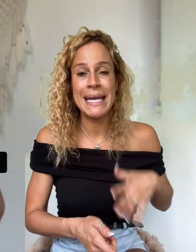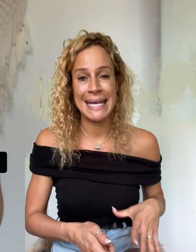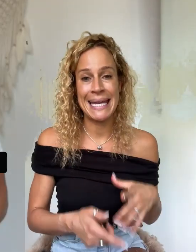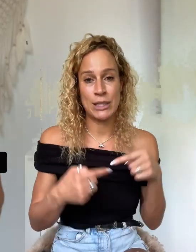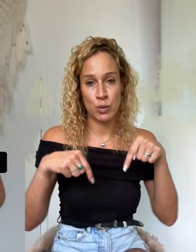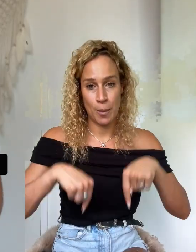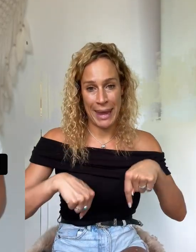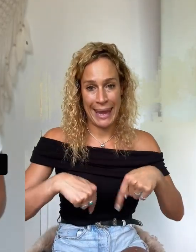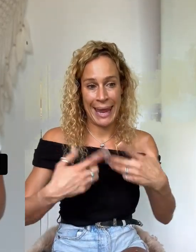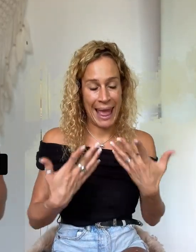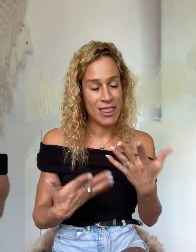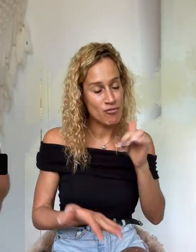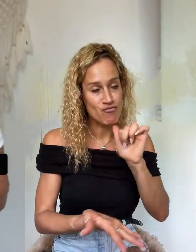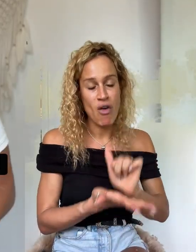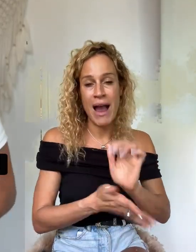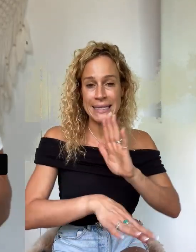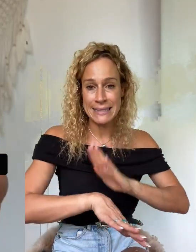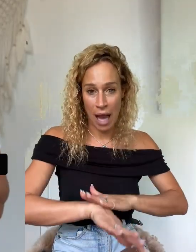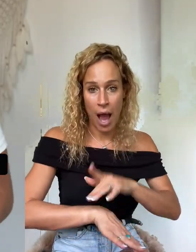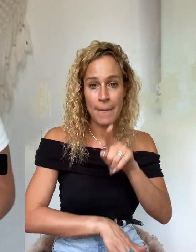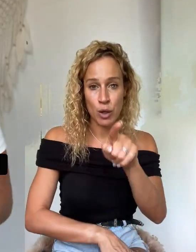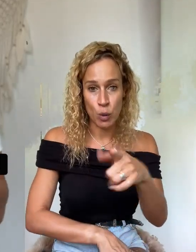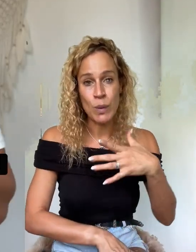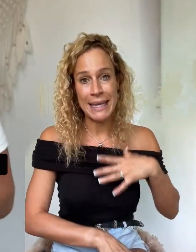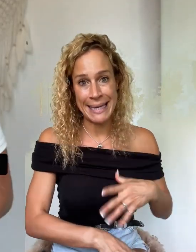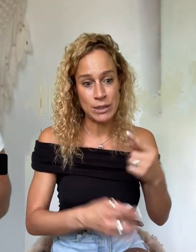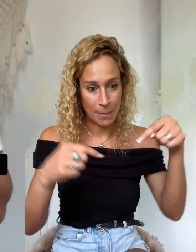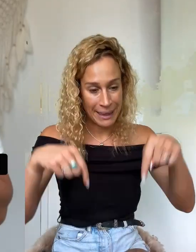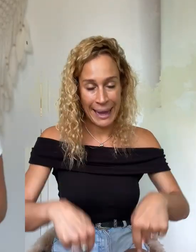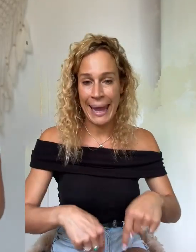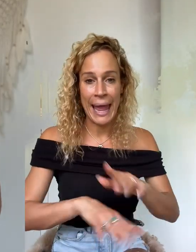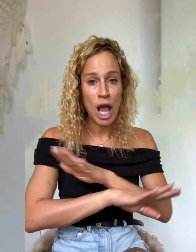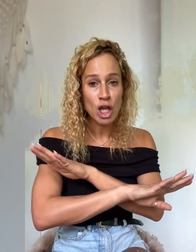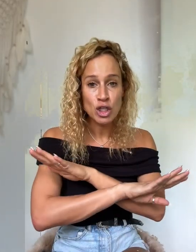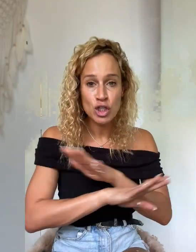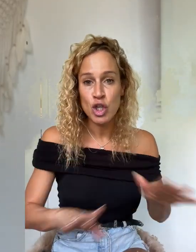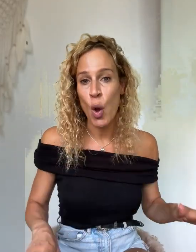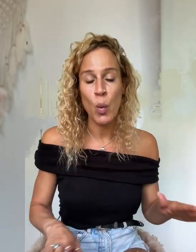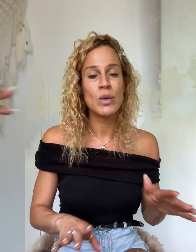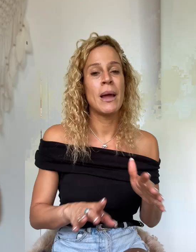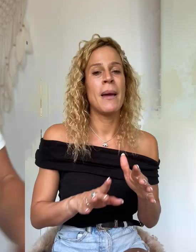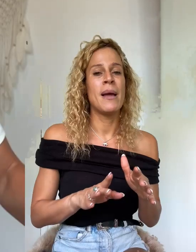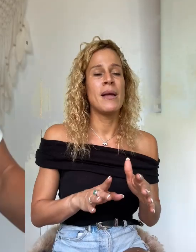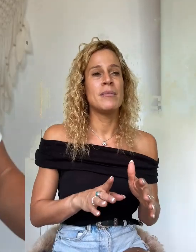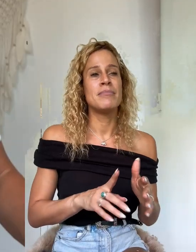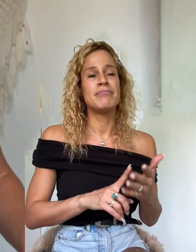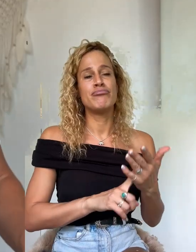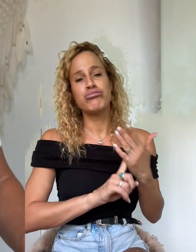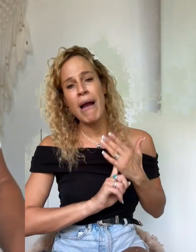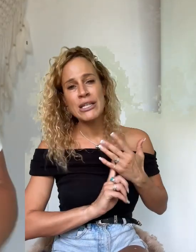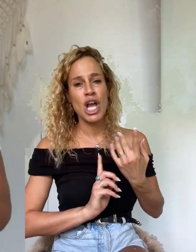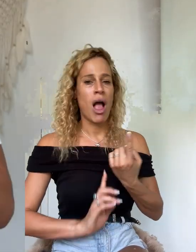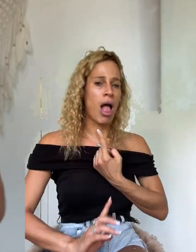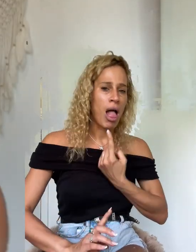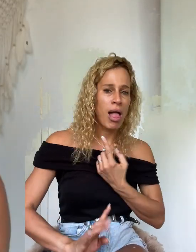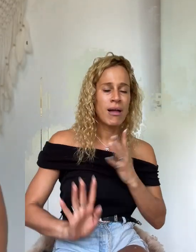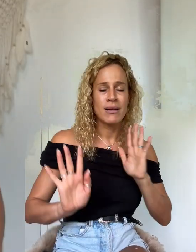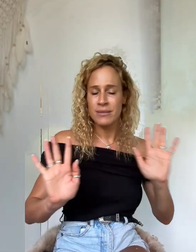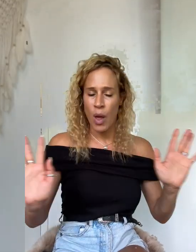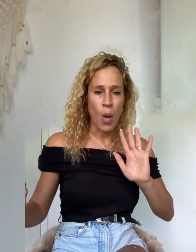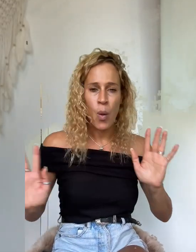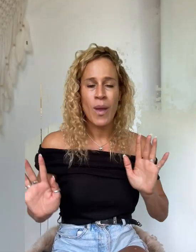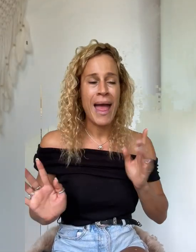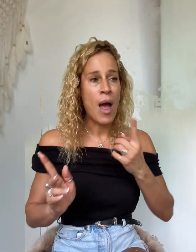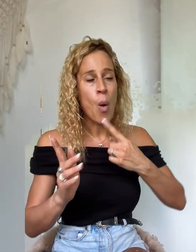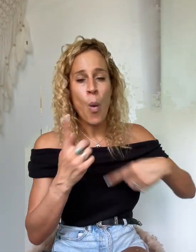where you need to be at the exact time you need to be at it. So do not be hard on yourself. Everyone's journey